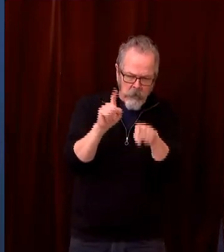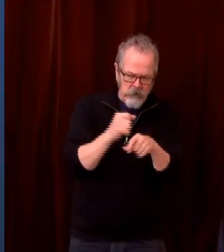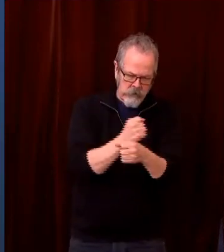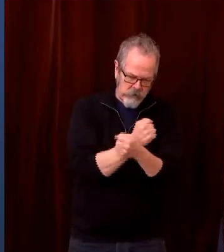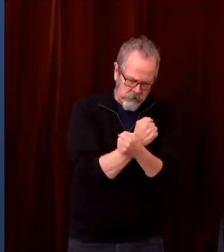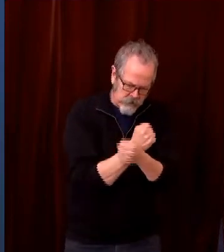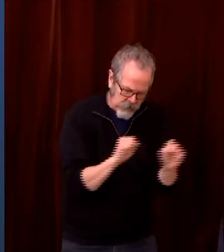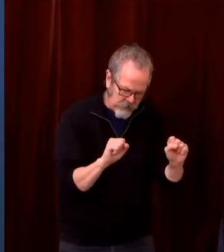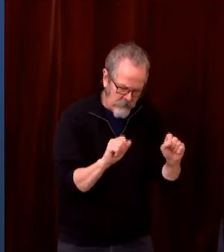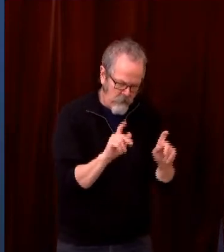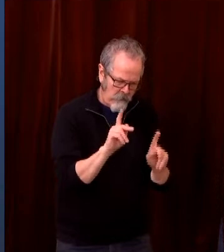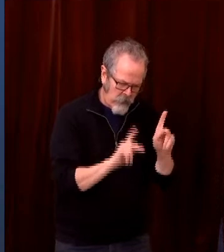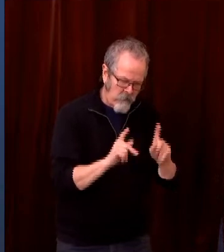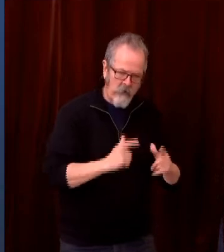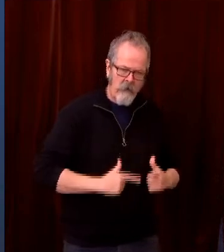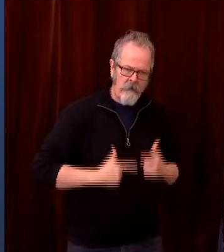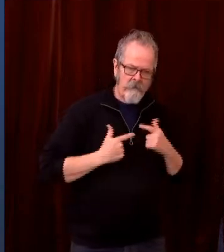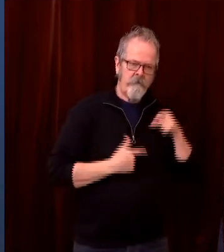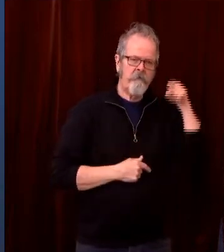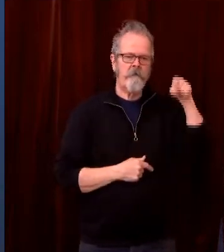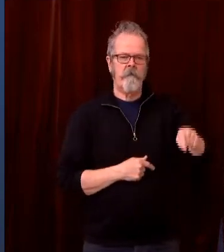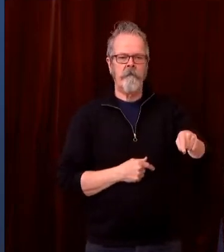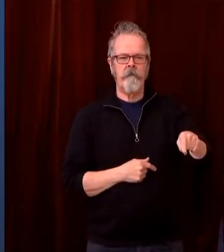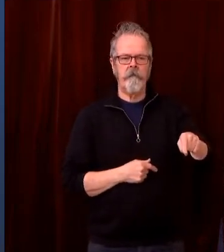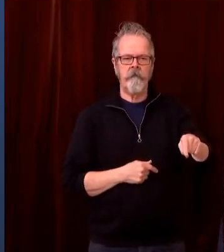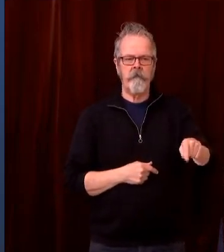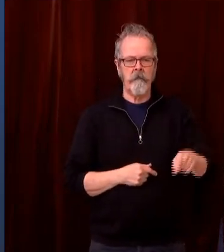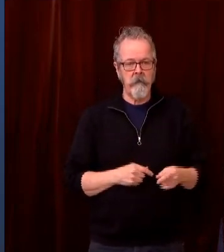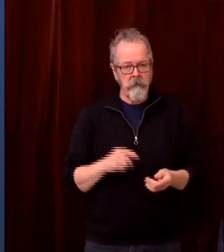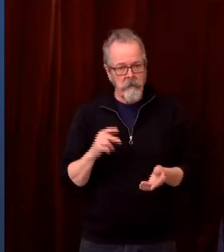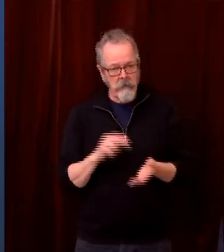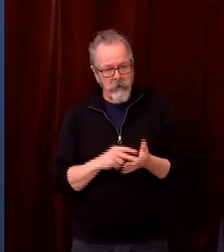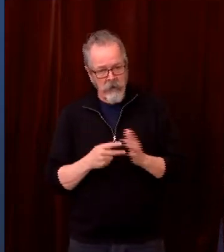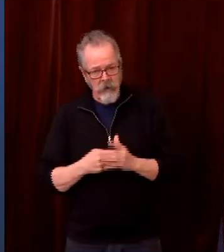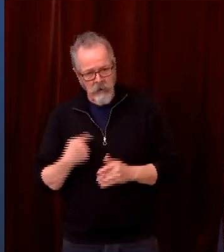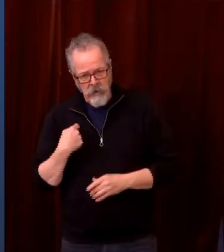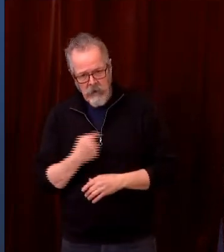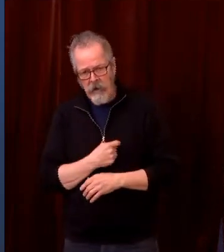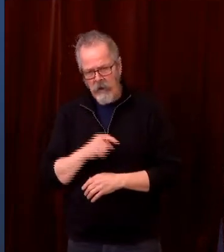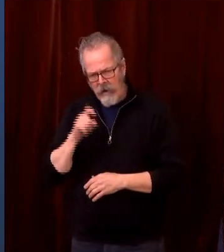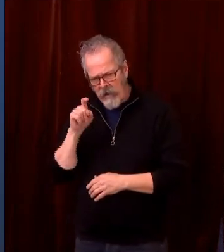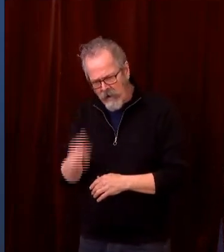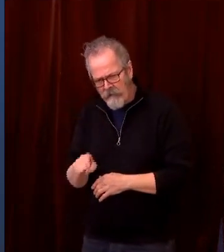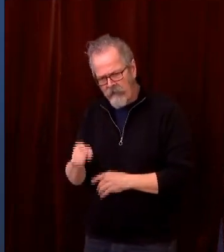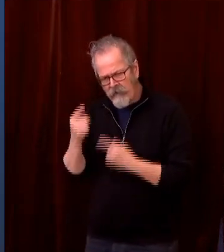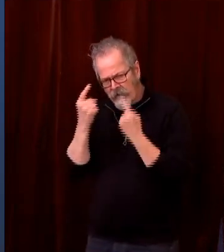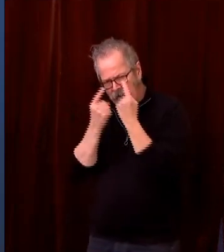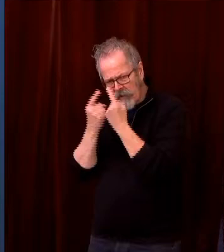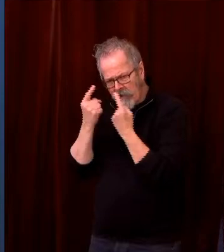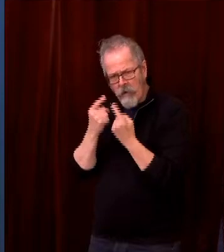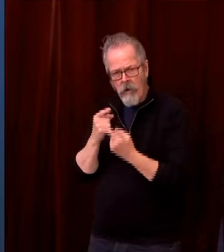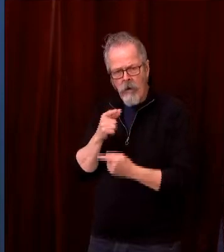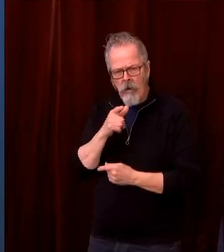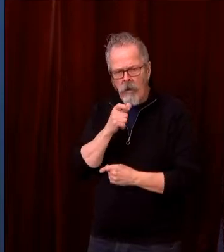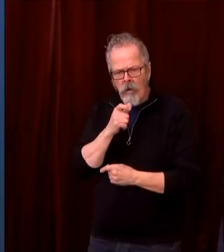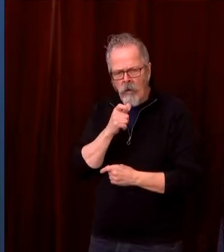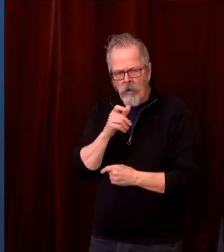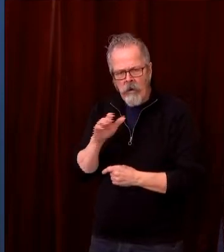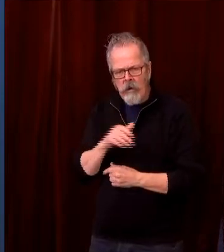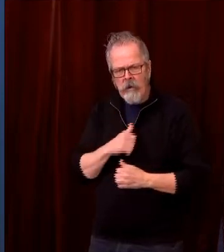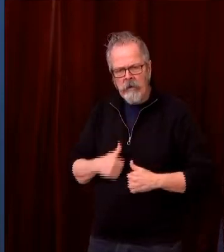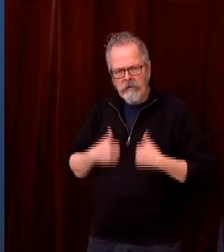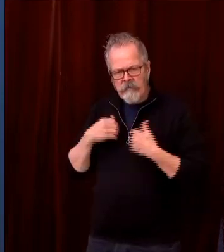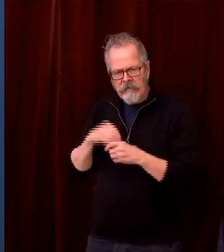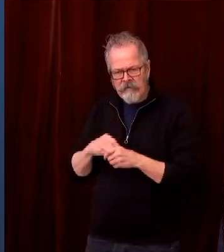60 years of age. We are vaccinating teachers who are over 65, and those over 50